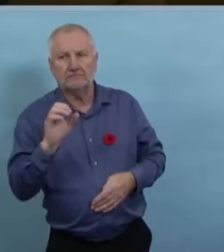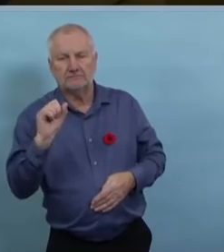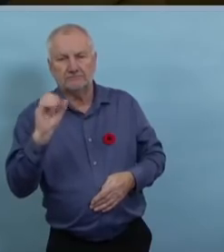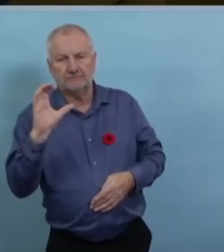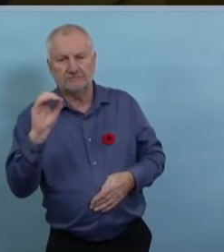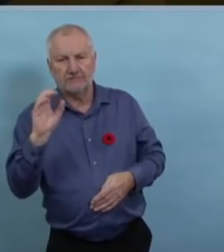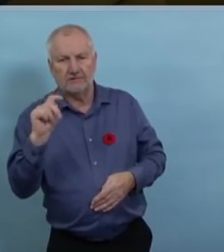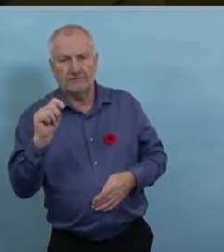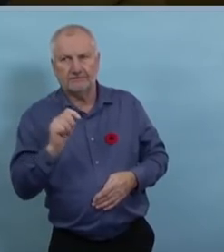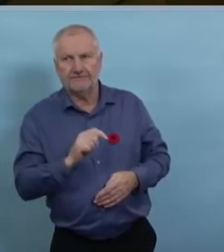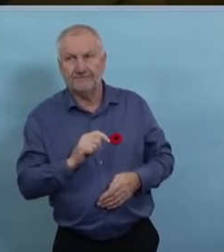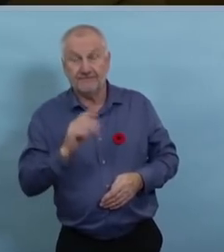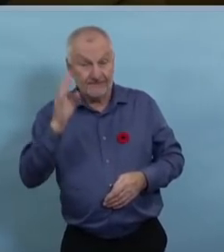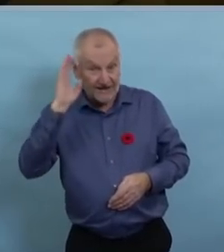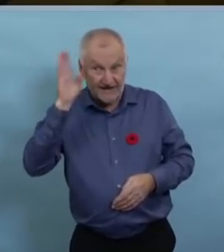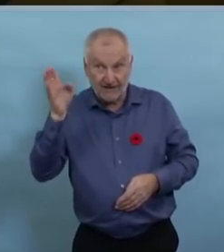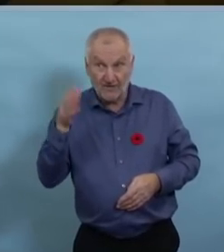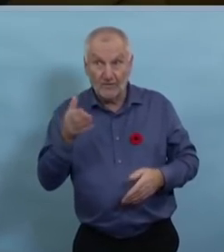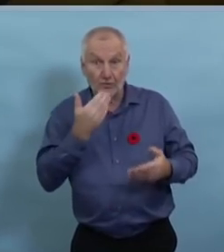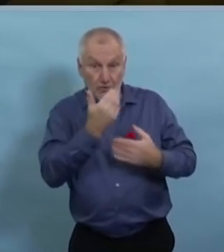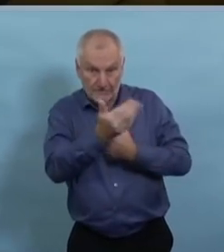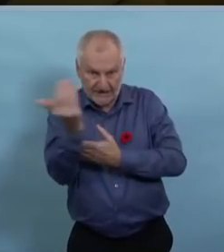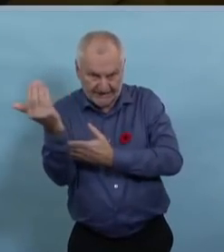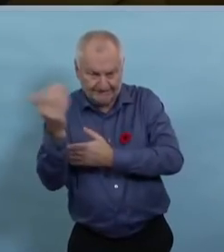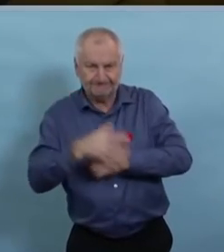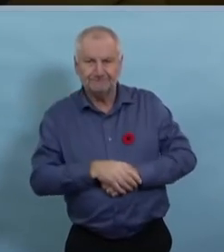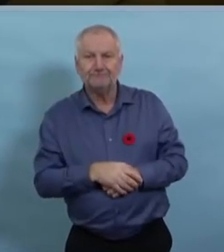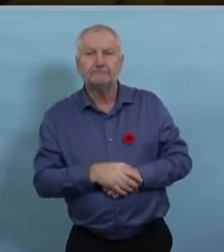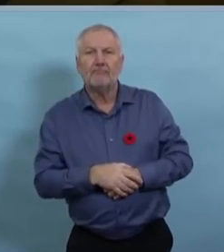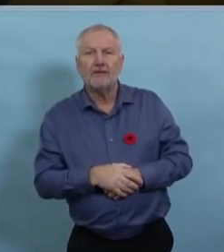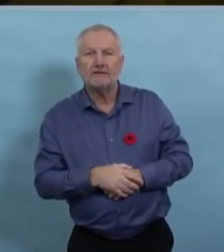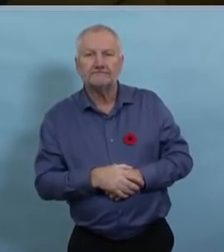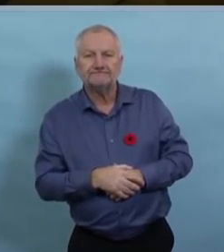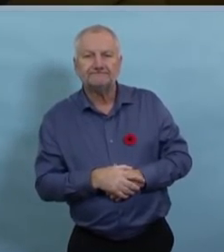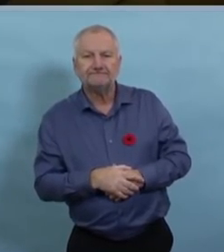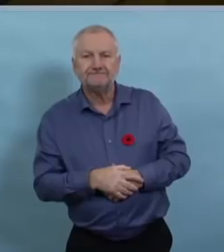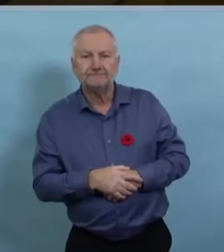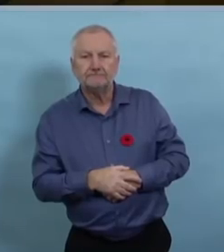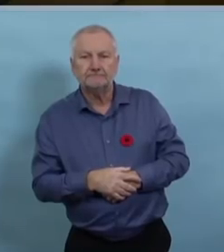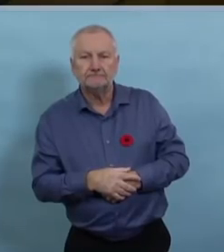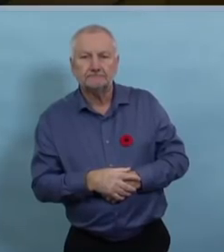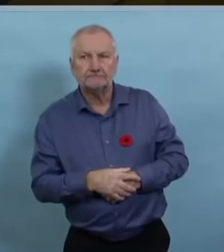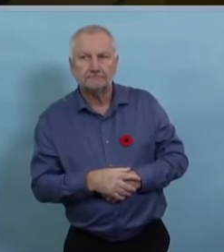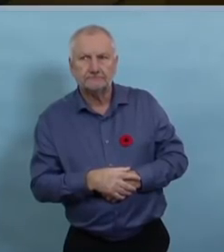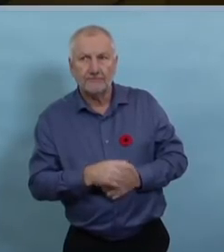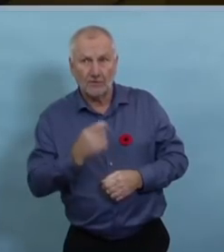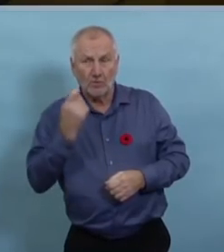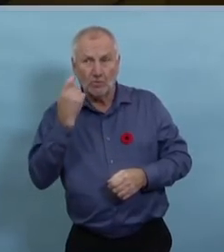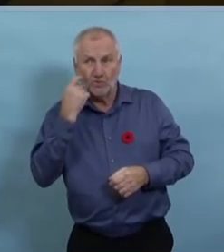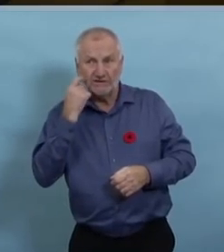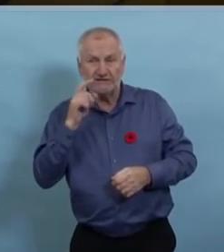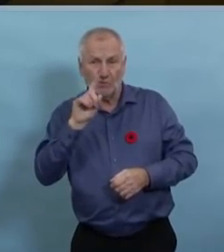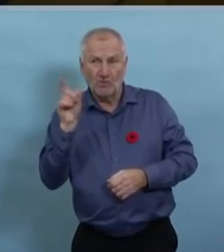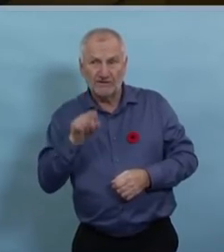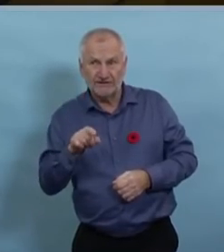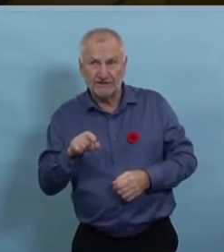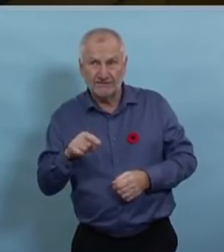Hello, good morning to you both. Scott Bill, Winnipeg Sun. Kind of piggybacking on that question, have schools been